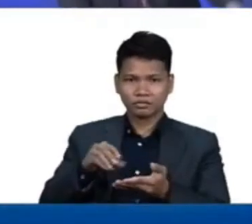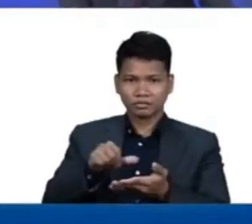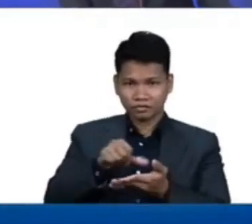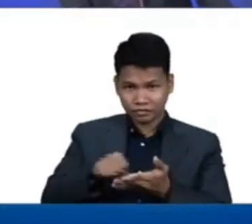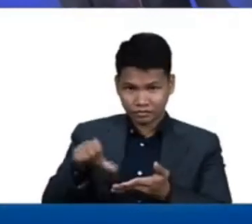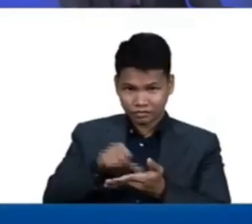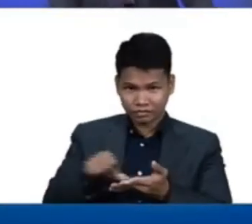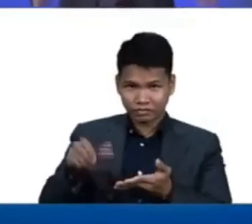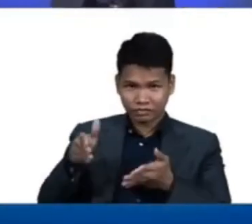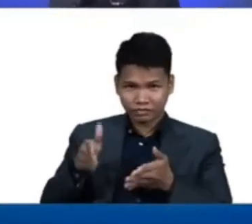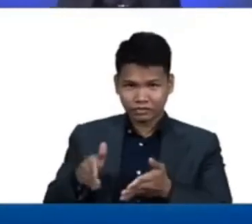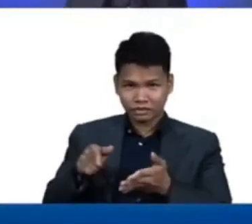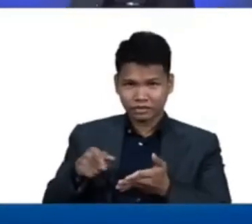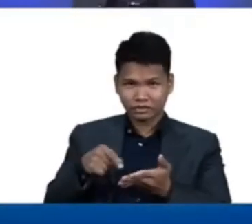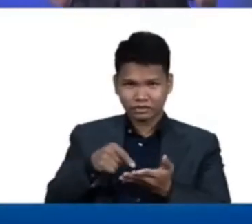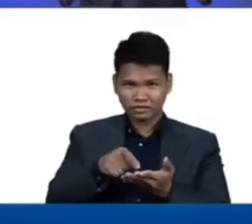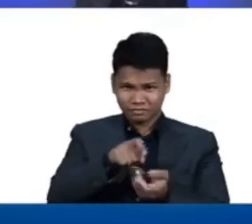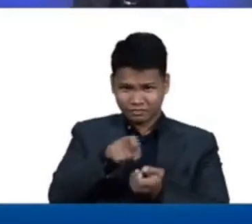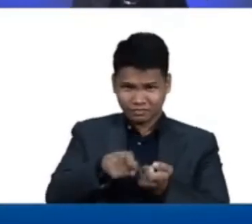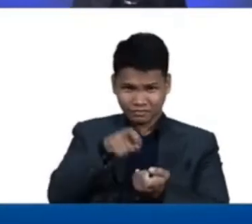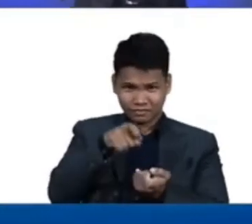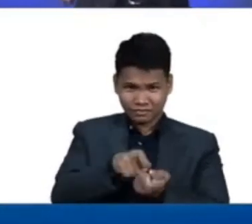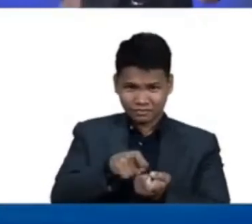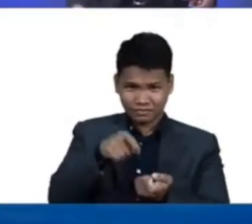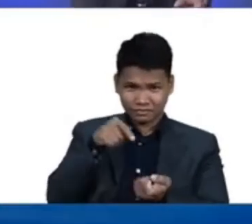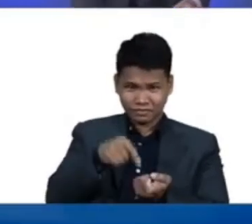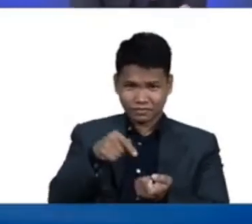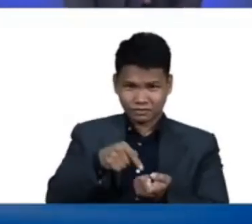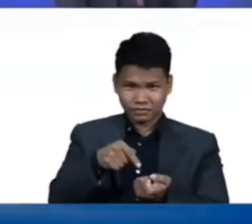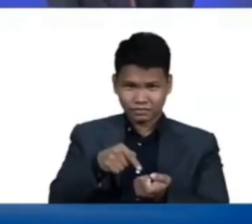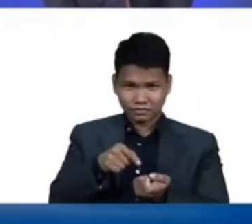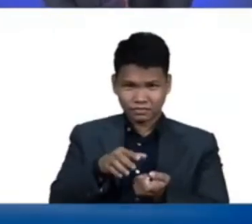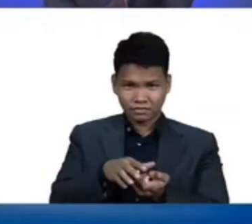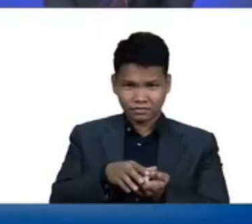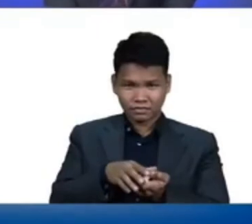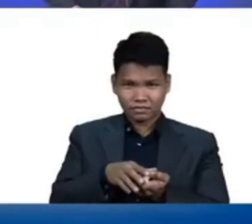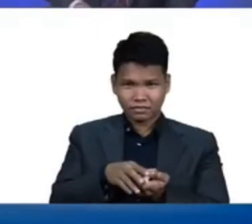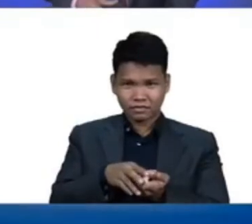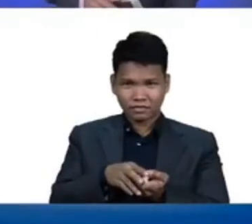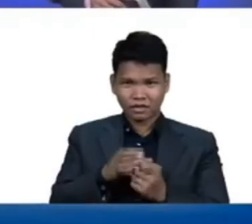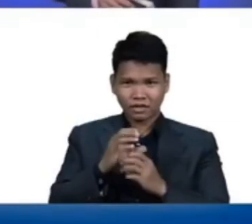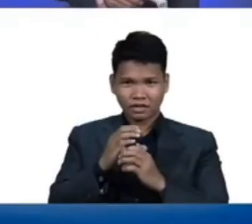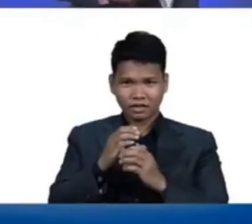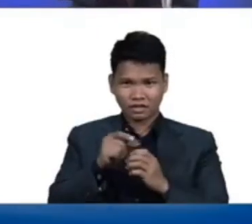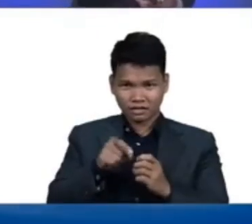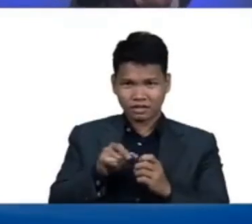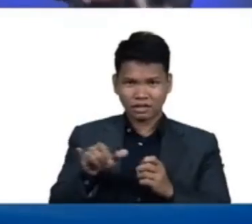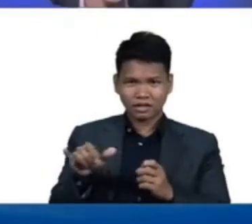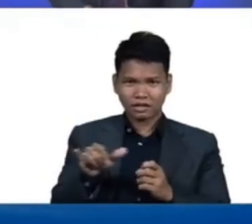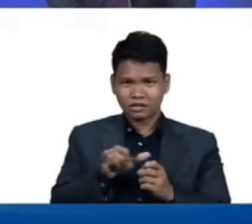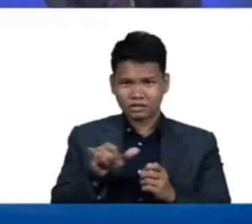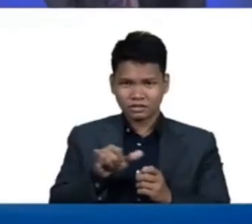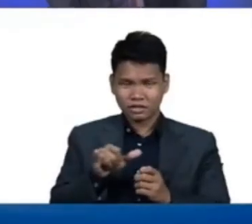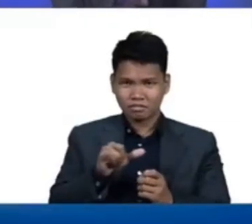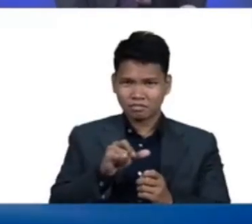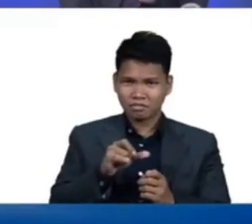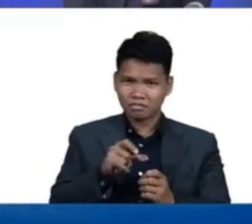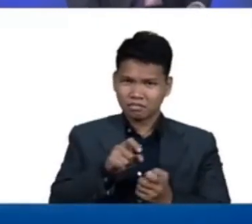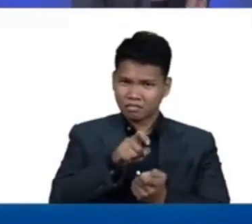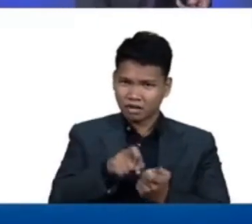graduation in the exact amount the car that they had chosen